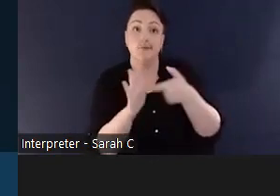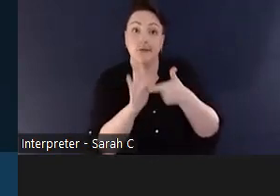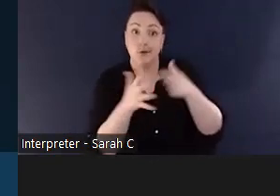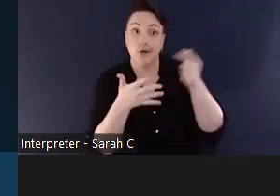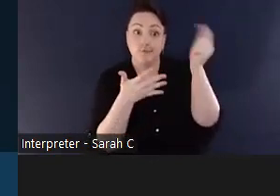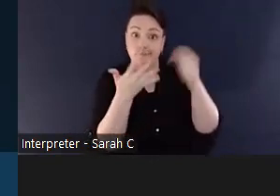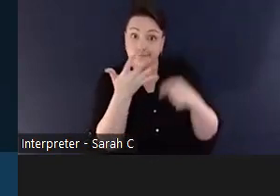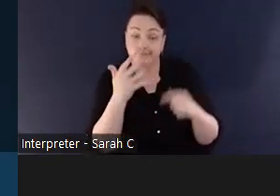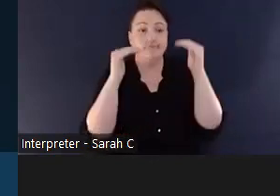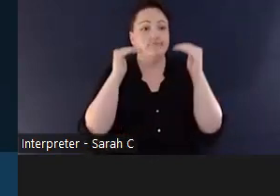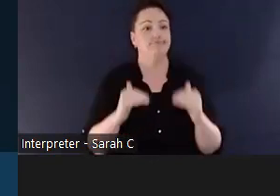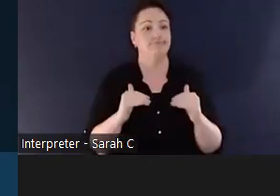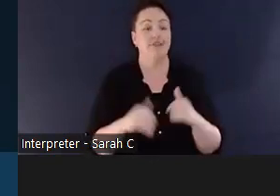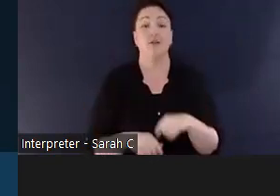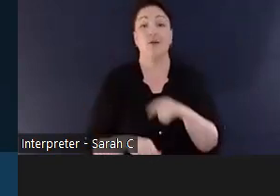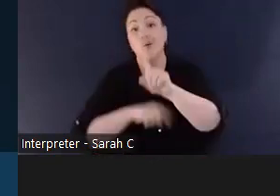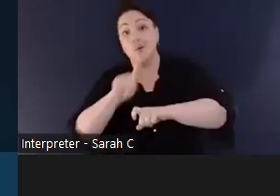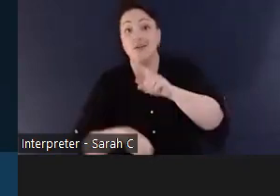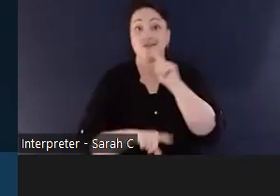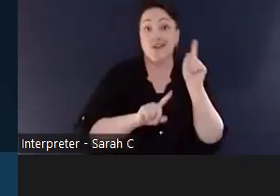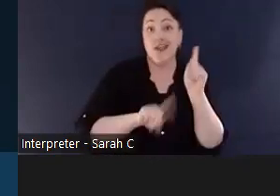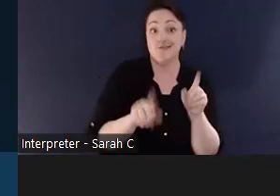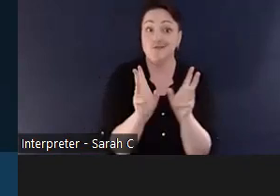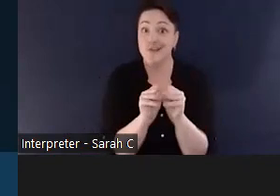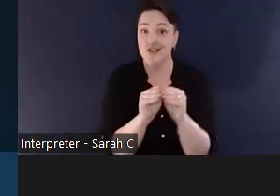be holding a Q&A session, and then we will wrap up.